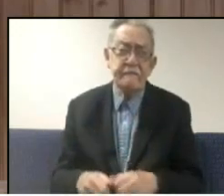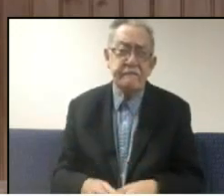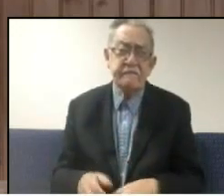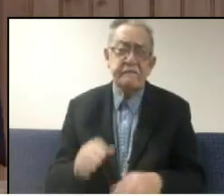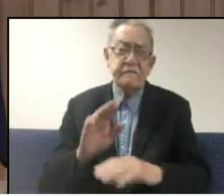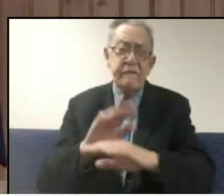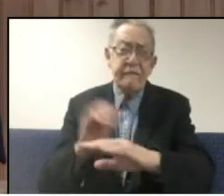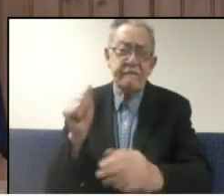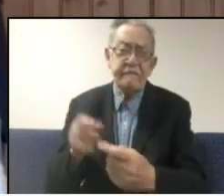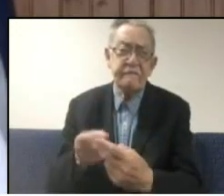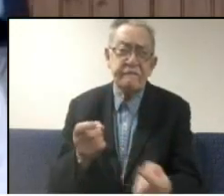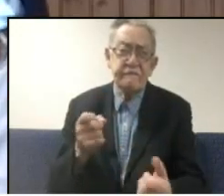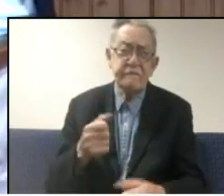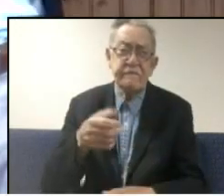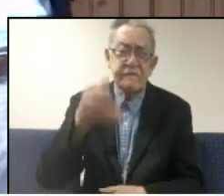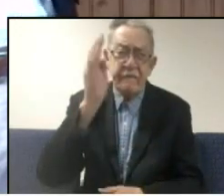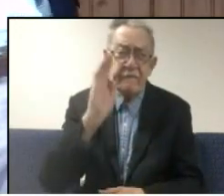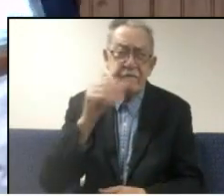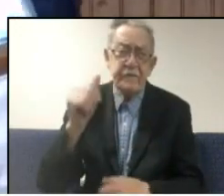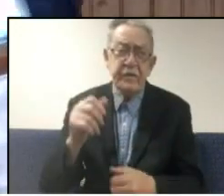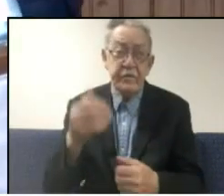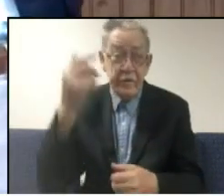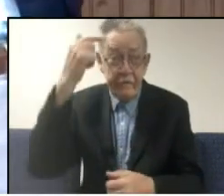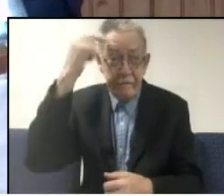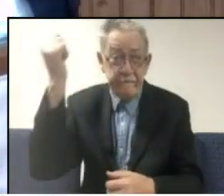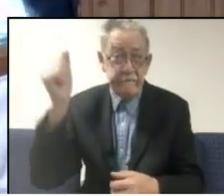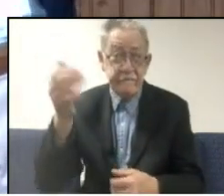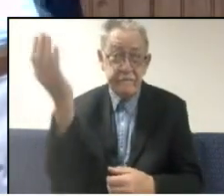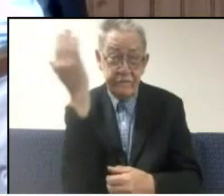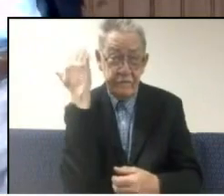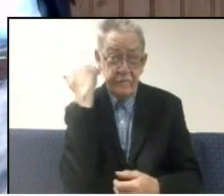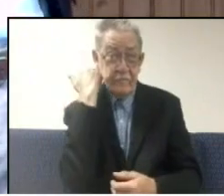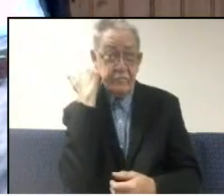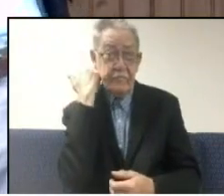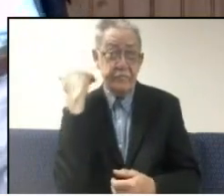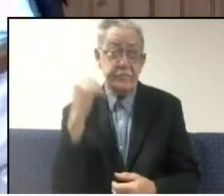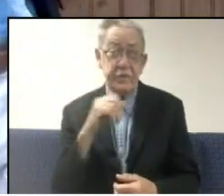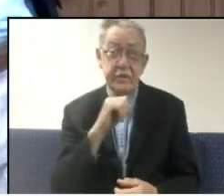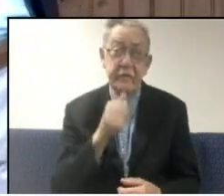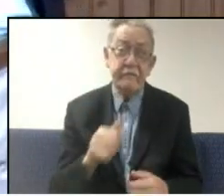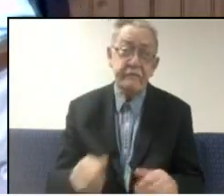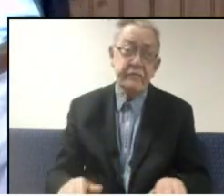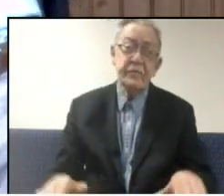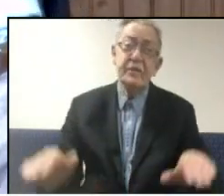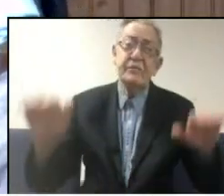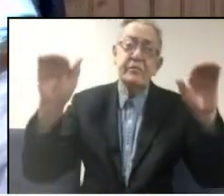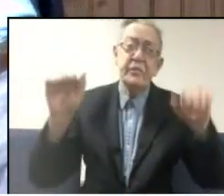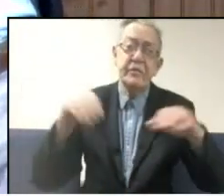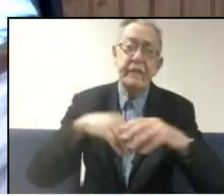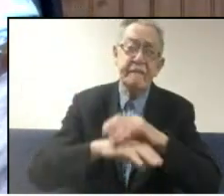from God because of your background. You weren't raised in church. You weren't